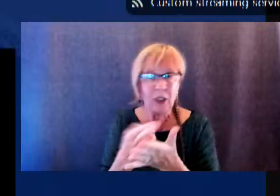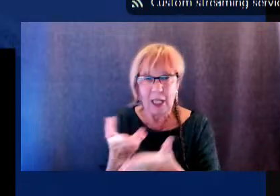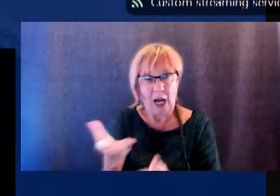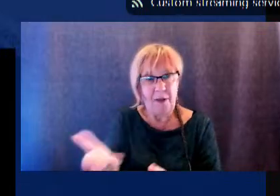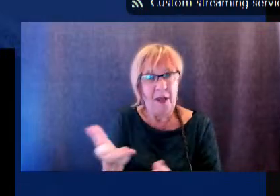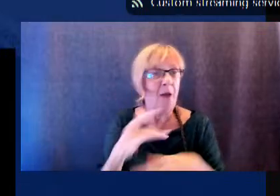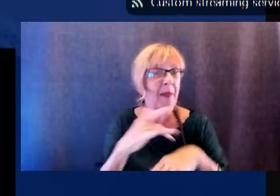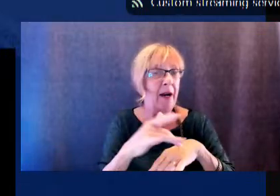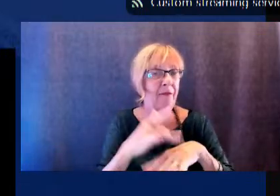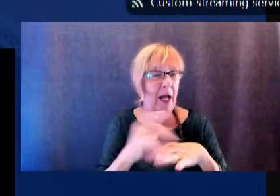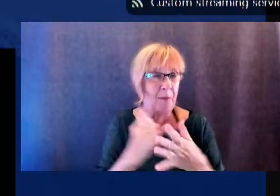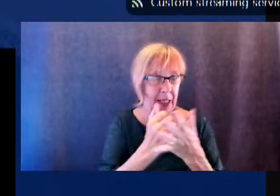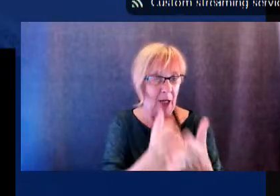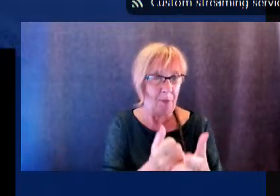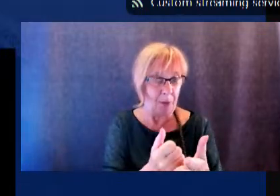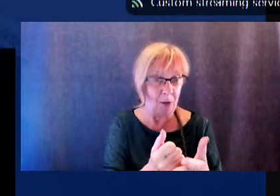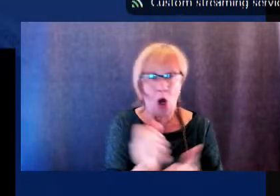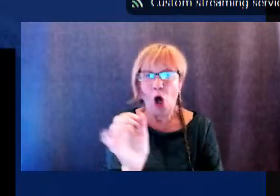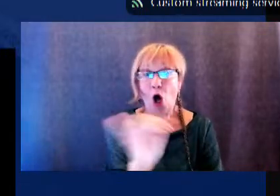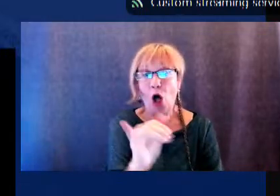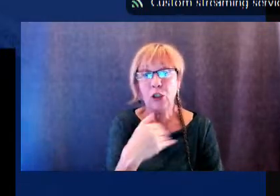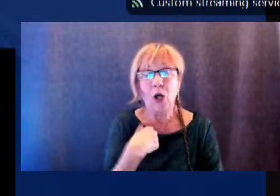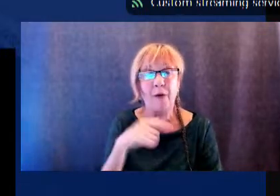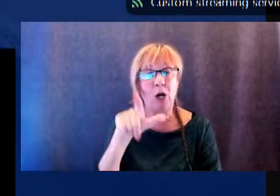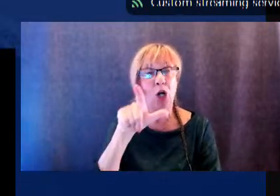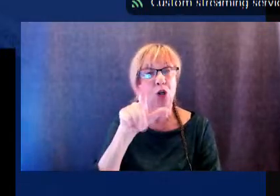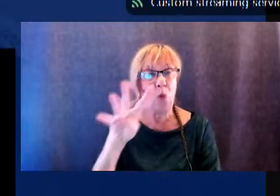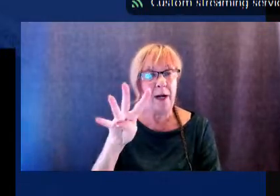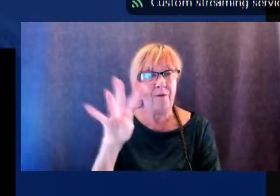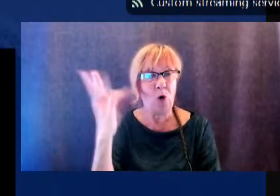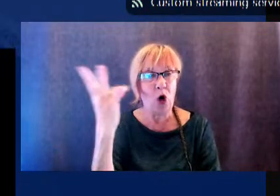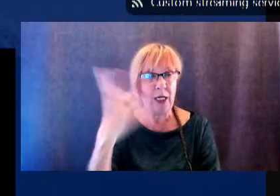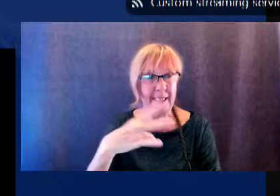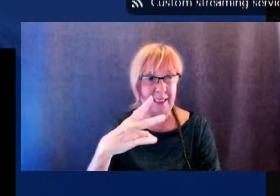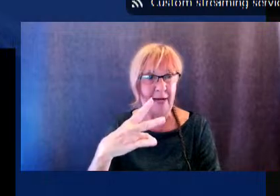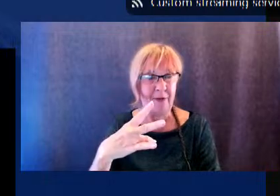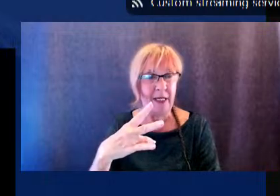our 24/7 helpline is always available at